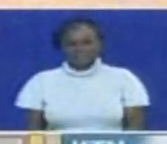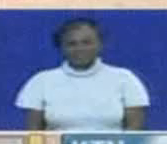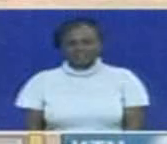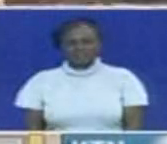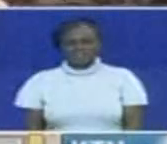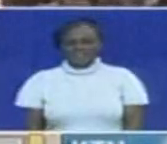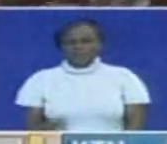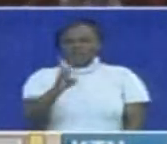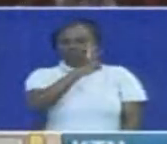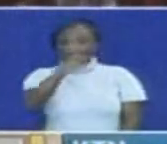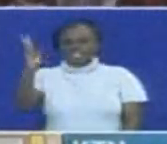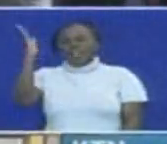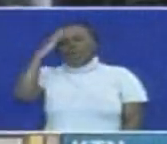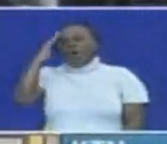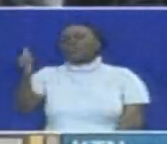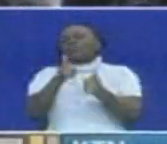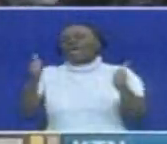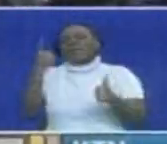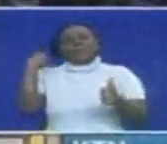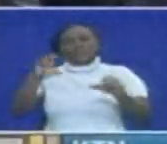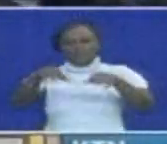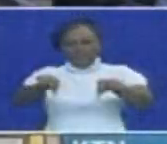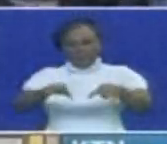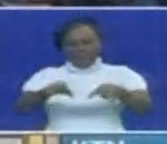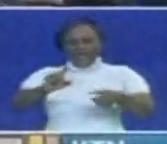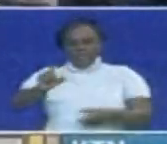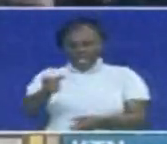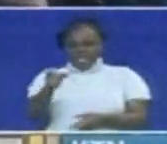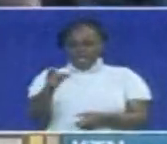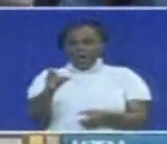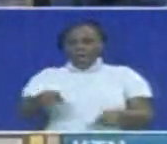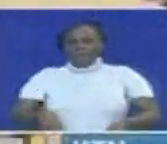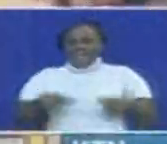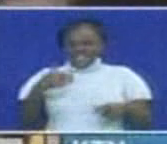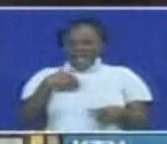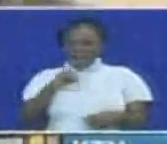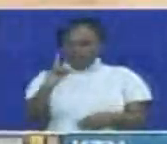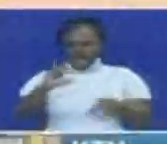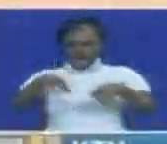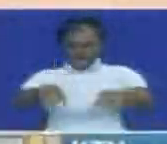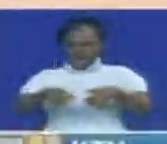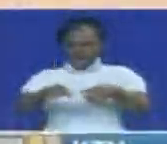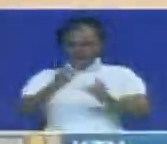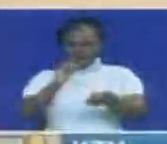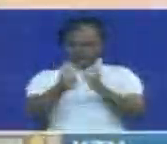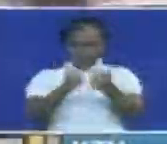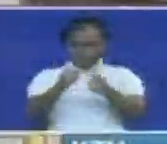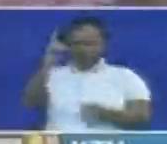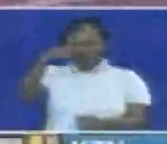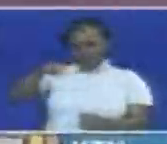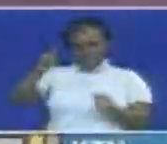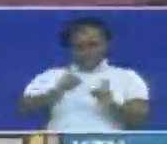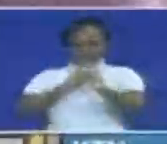Western being synonymous with Boda Bodas, Radio Maisha held a one-of-a-kind bicycle race, and the winner was